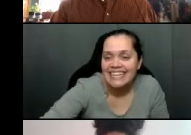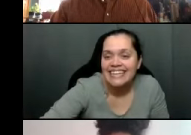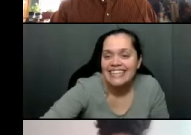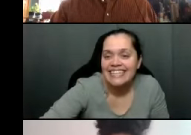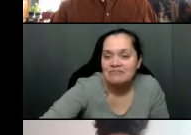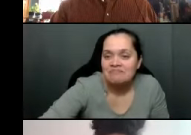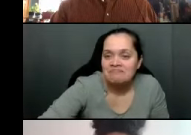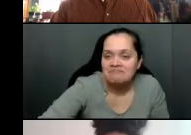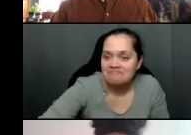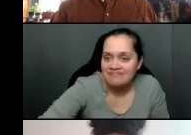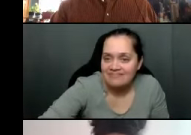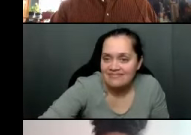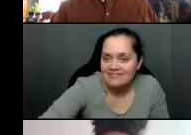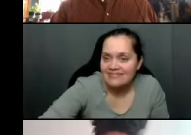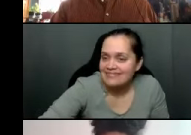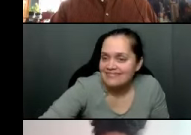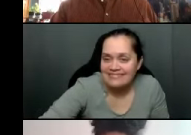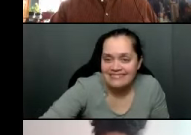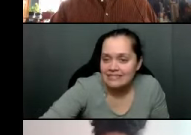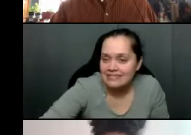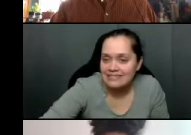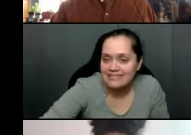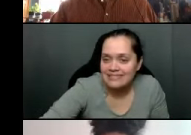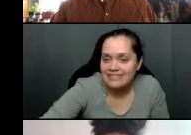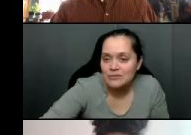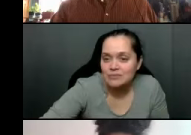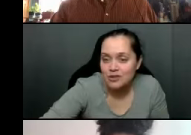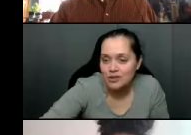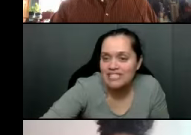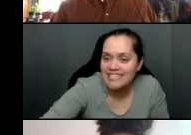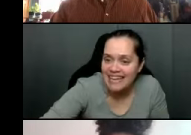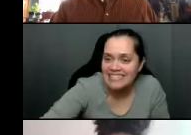Back up here. All right, here's the chat.